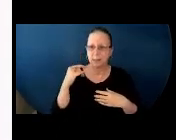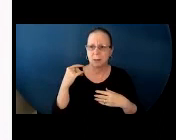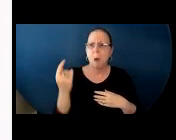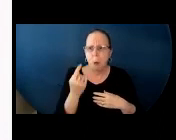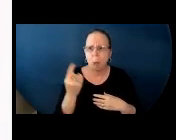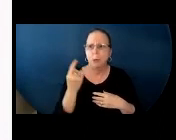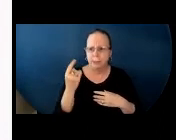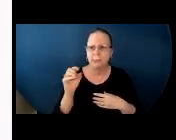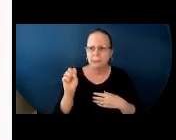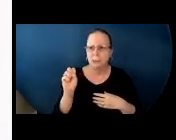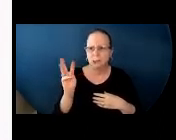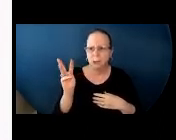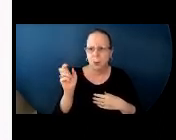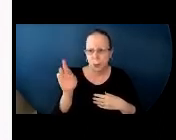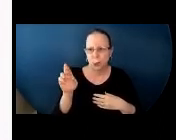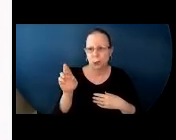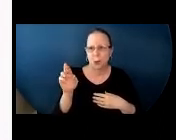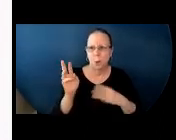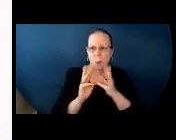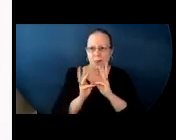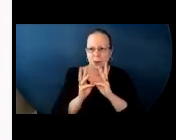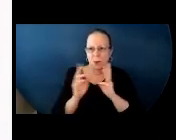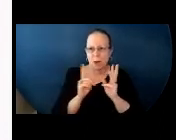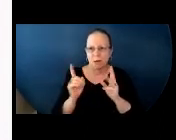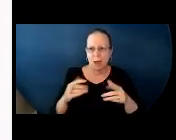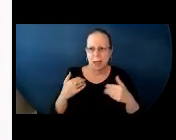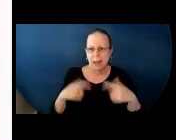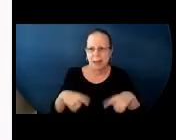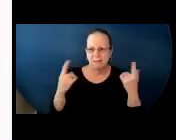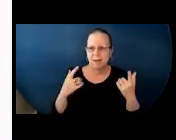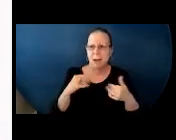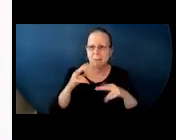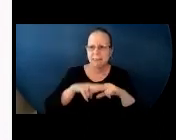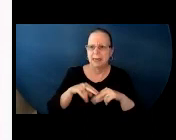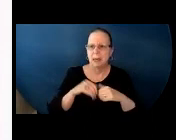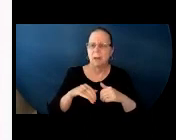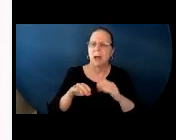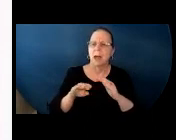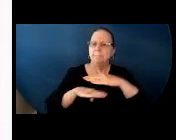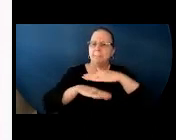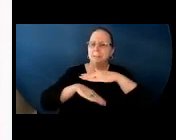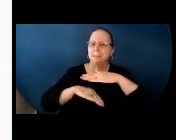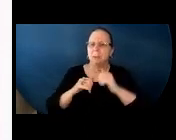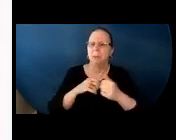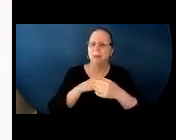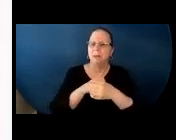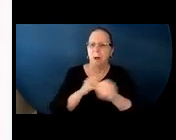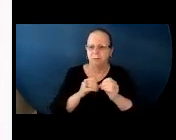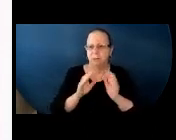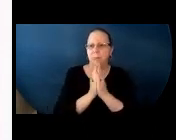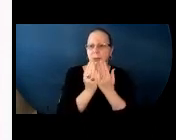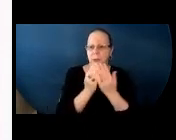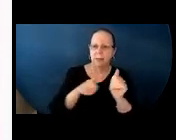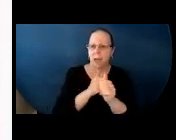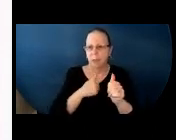in Minnesota, where I am. I'm sitting in my basement office with pictures and books behind me to make my life